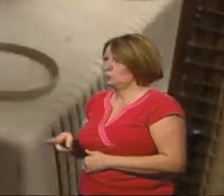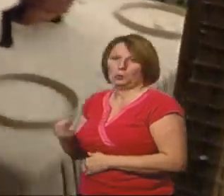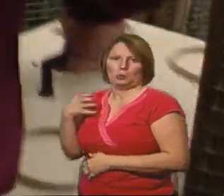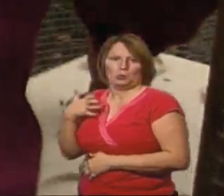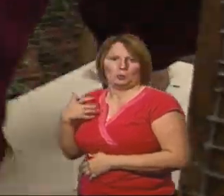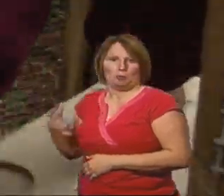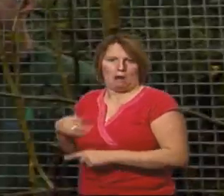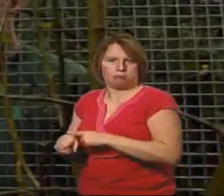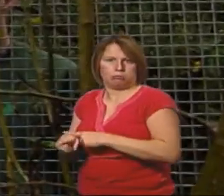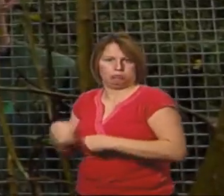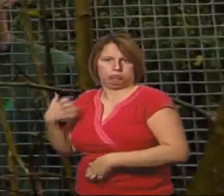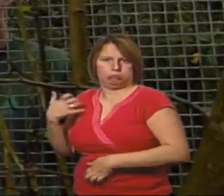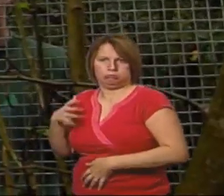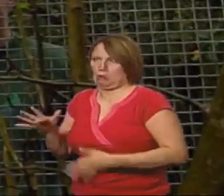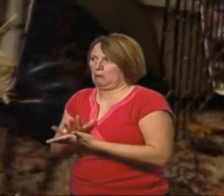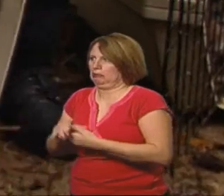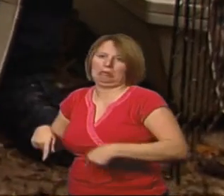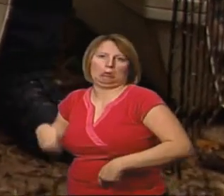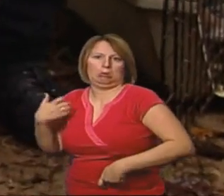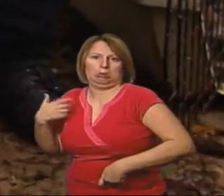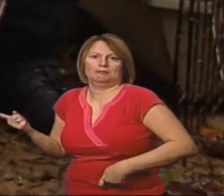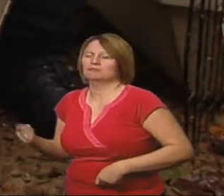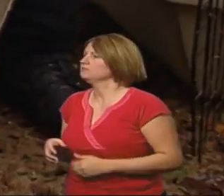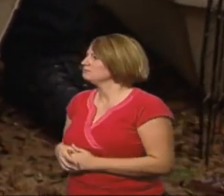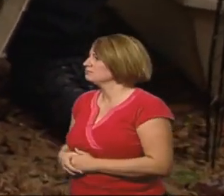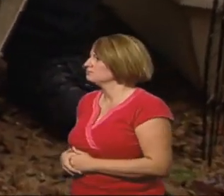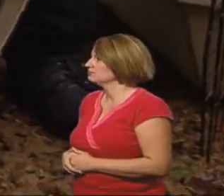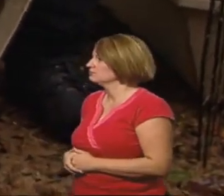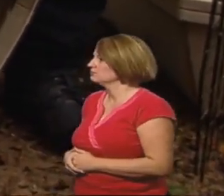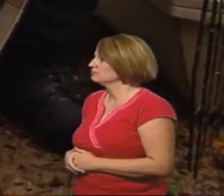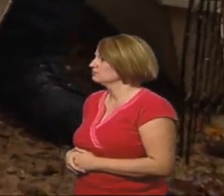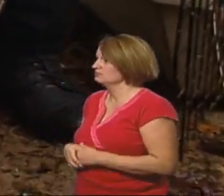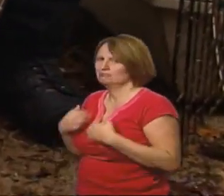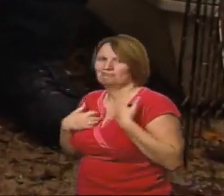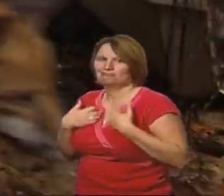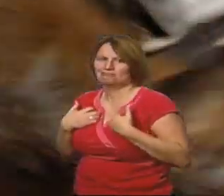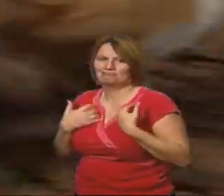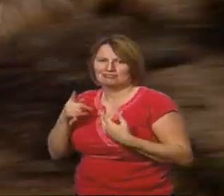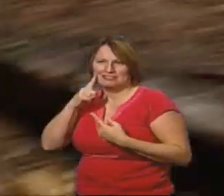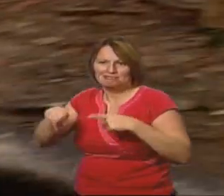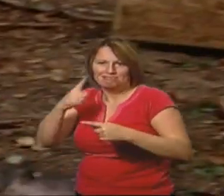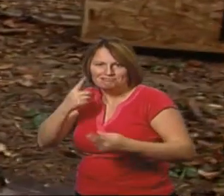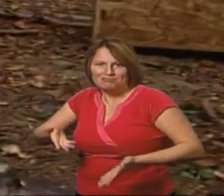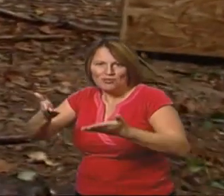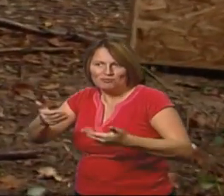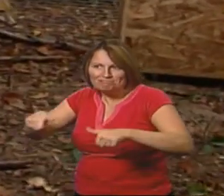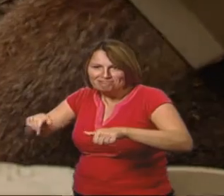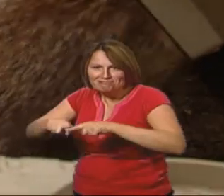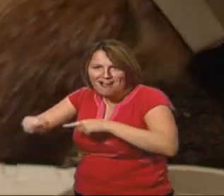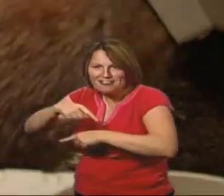Getting very excited, I think. Right, here we are, folks. Ever so nice here, really. There you go,